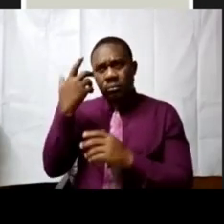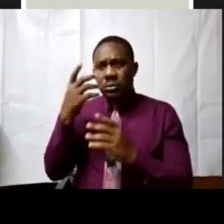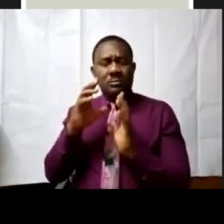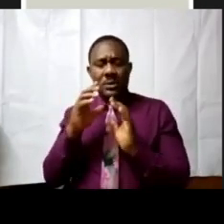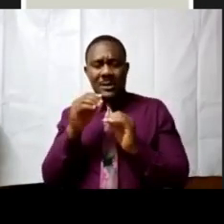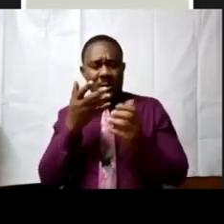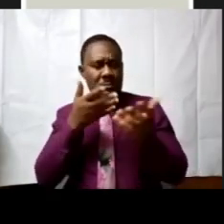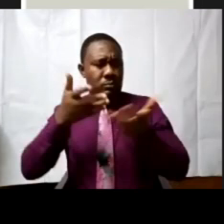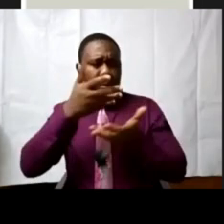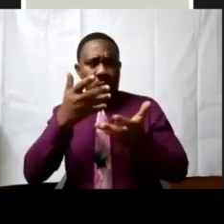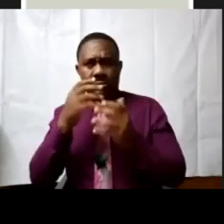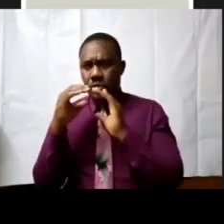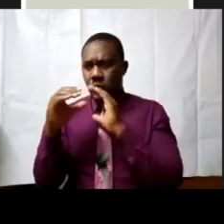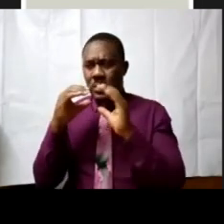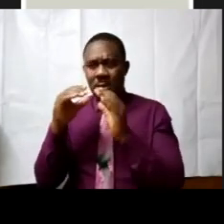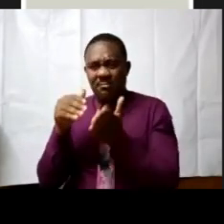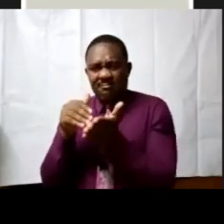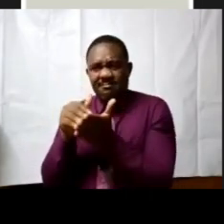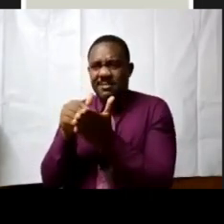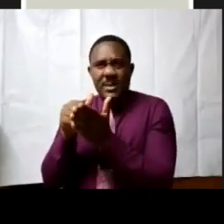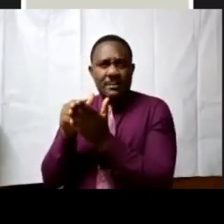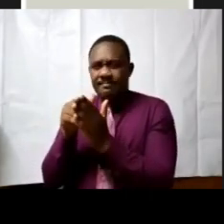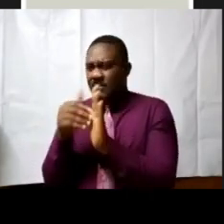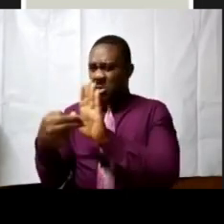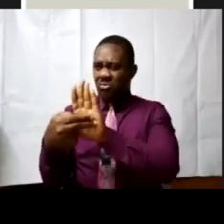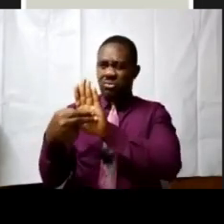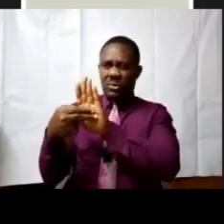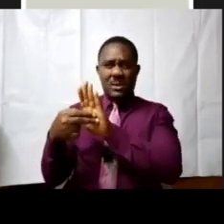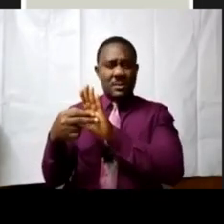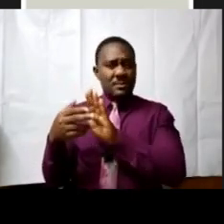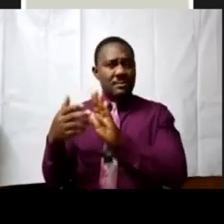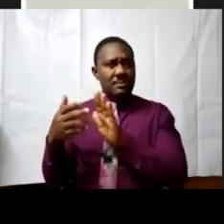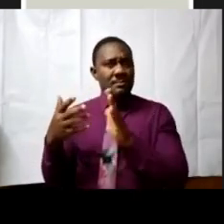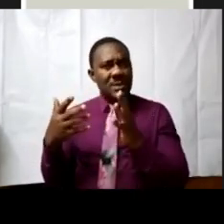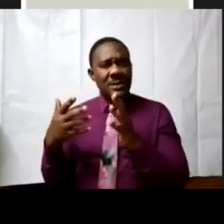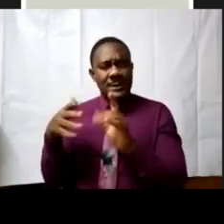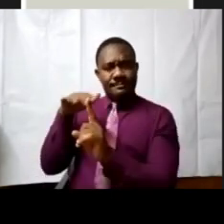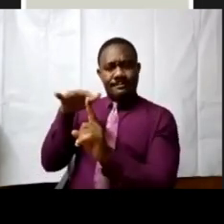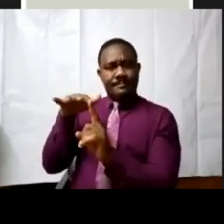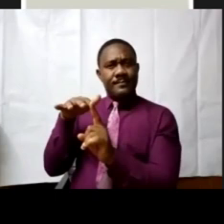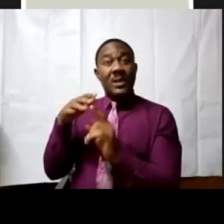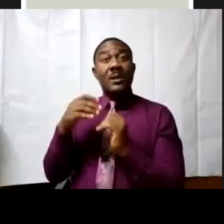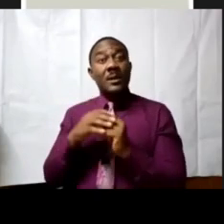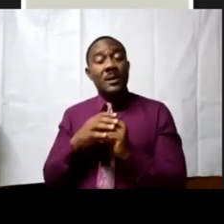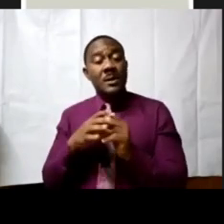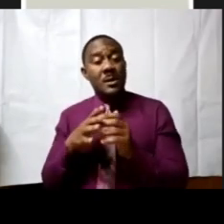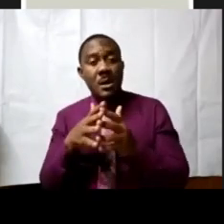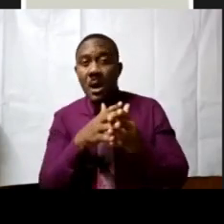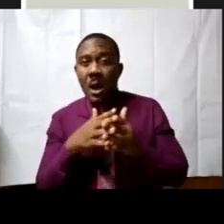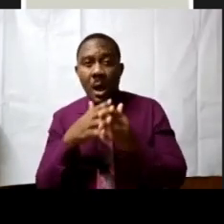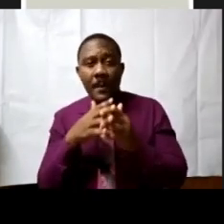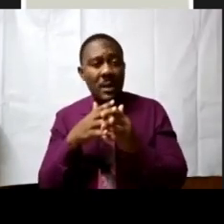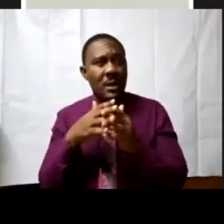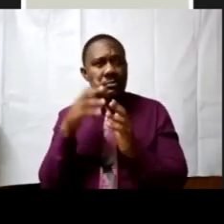and stereotype behaviors. This is according to American Psychiatric Association 2000,